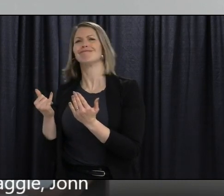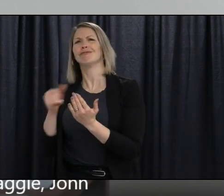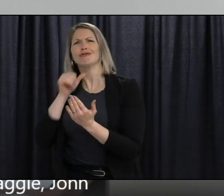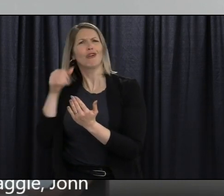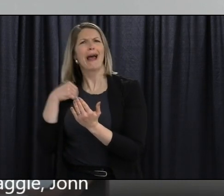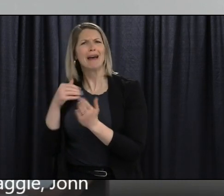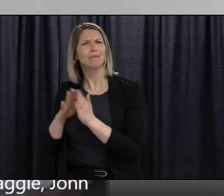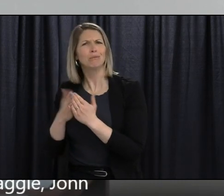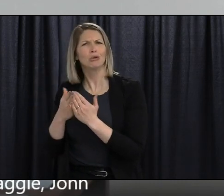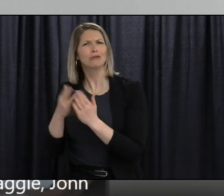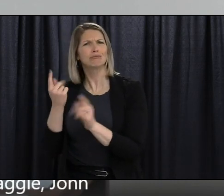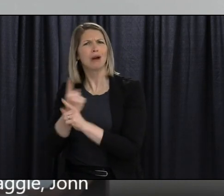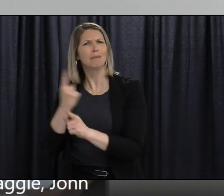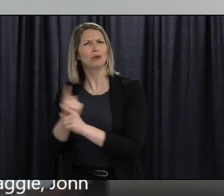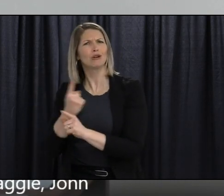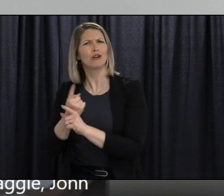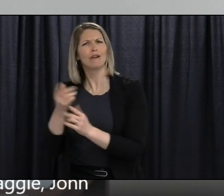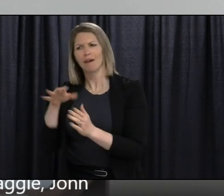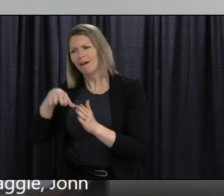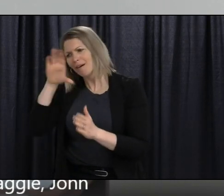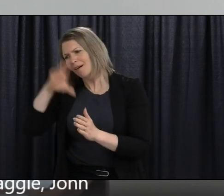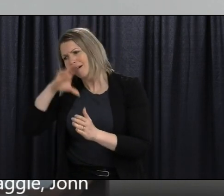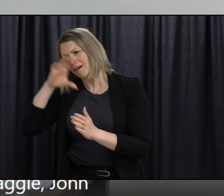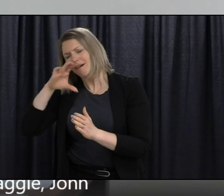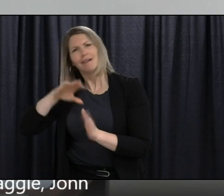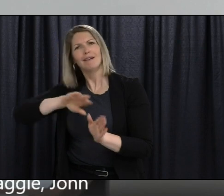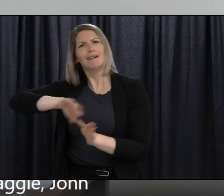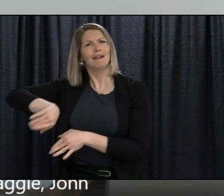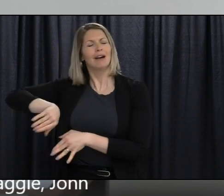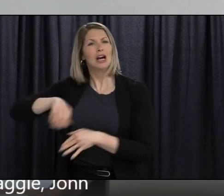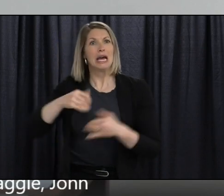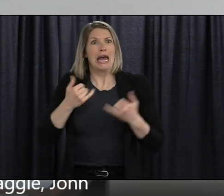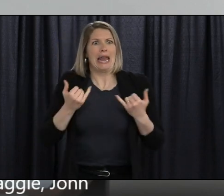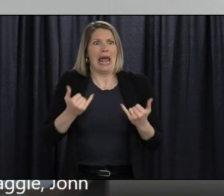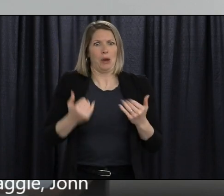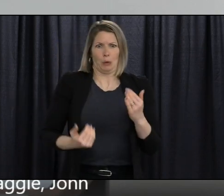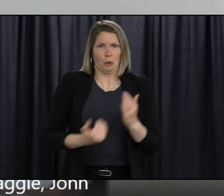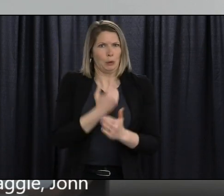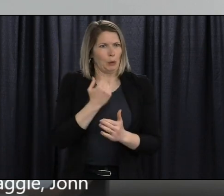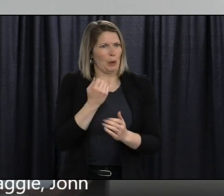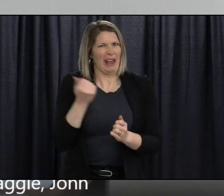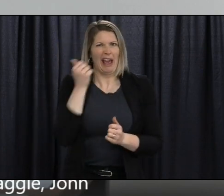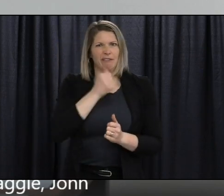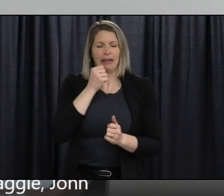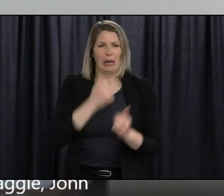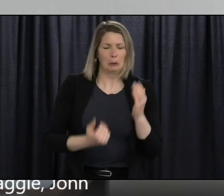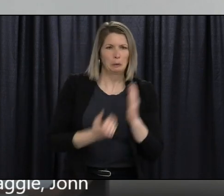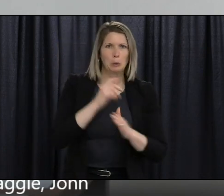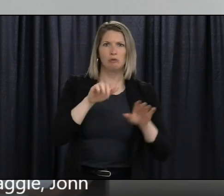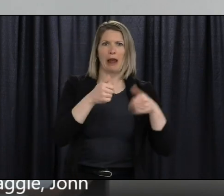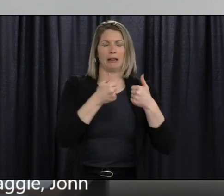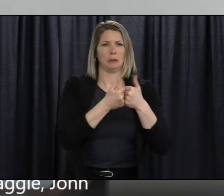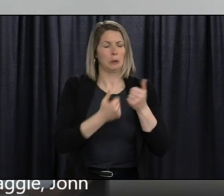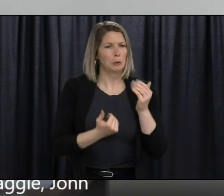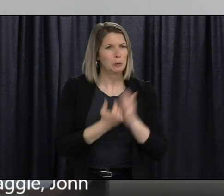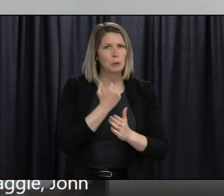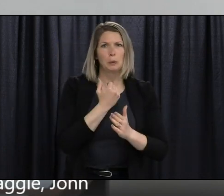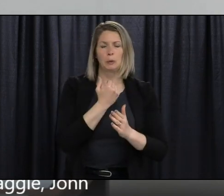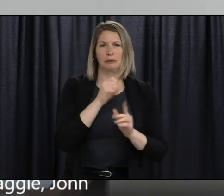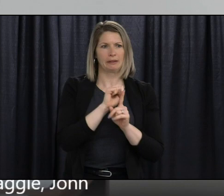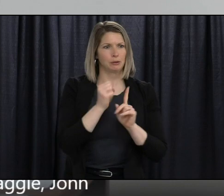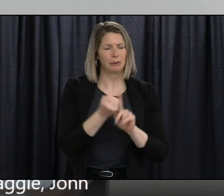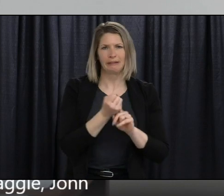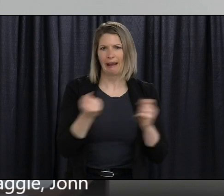relatively straightforward under the new health legislation that we had to kind of lock things down